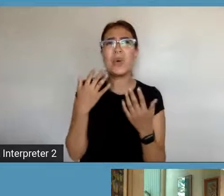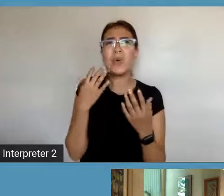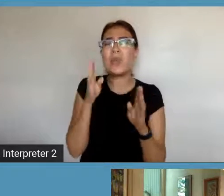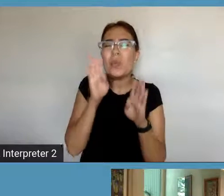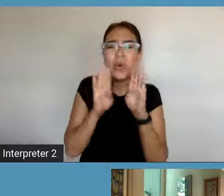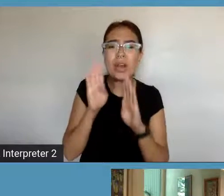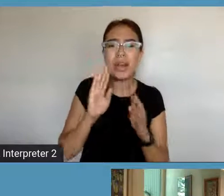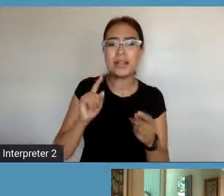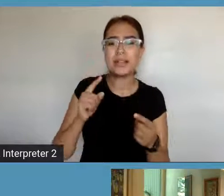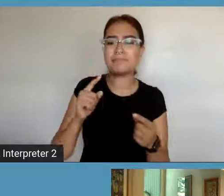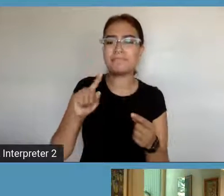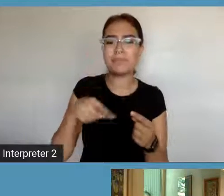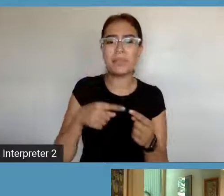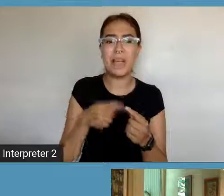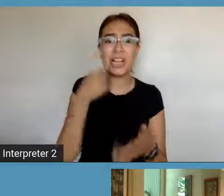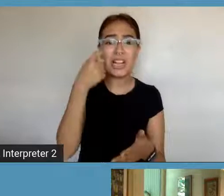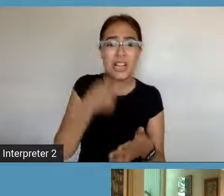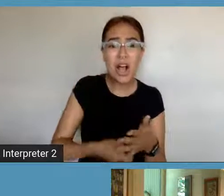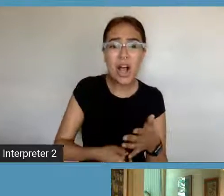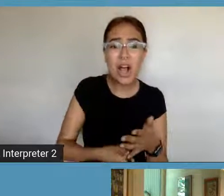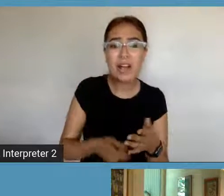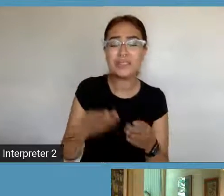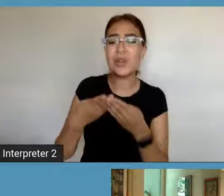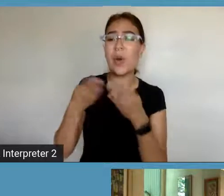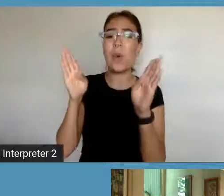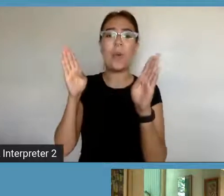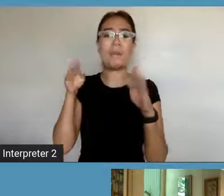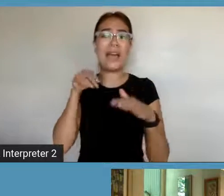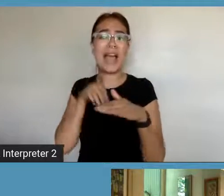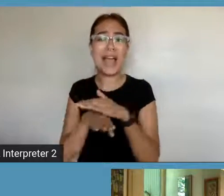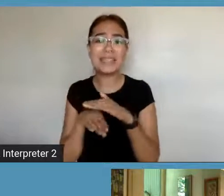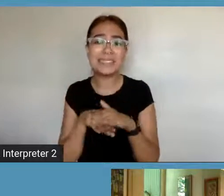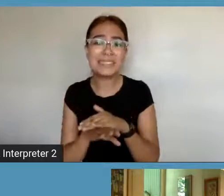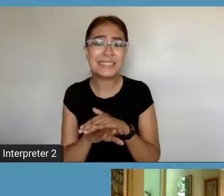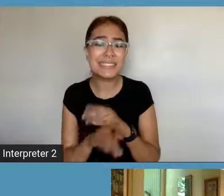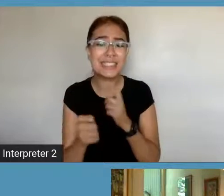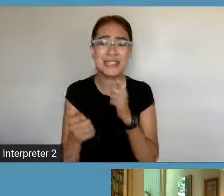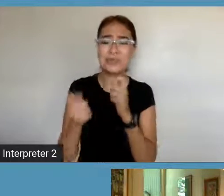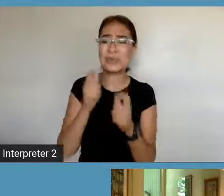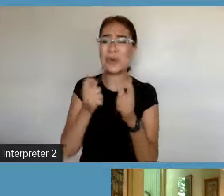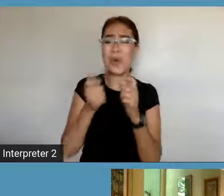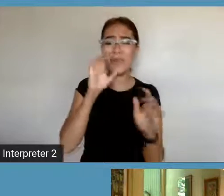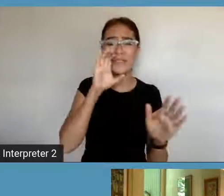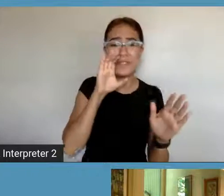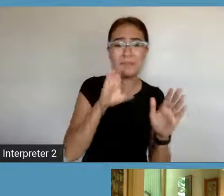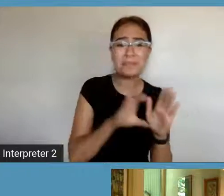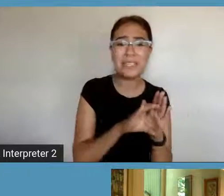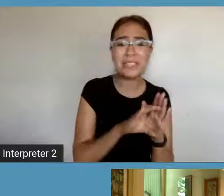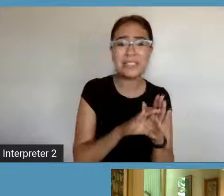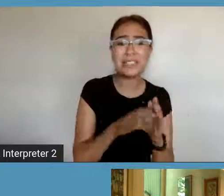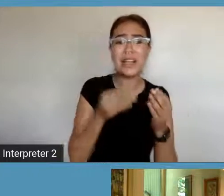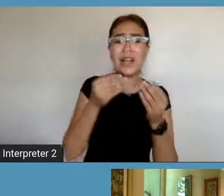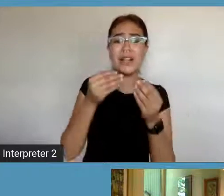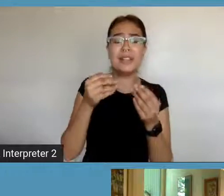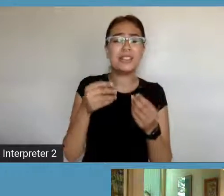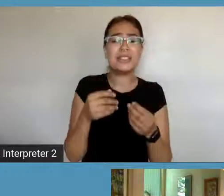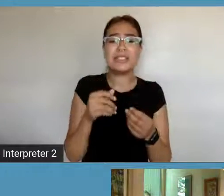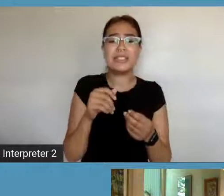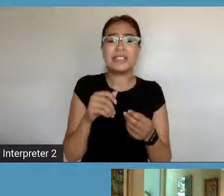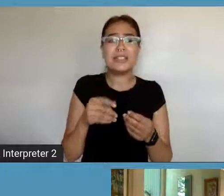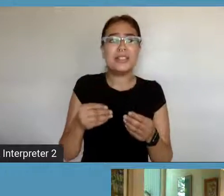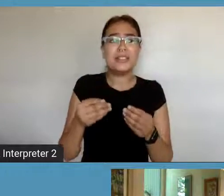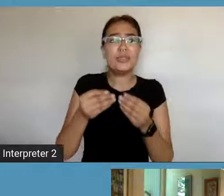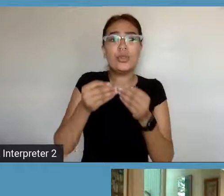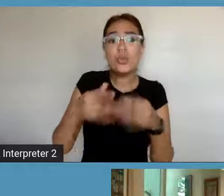know, the challenges of open access, they have loss of control of their images, or that they'll lose profit from rights management